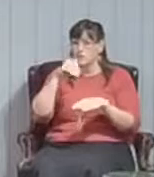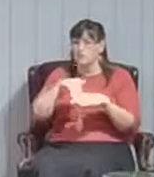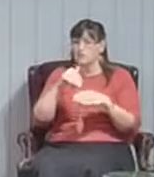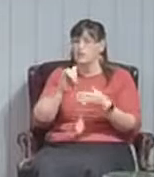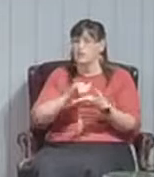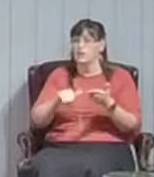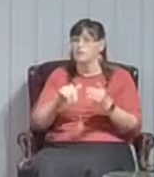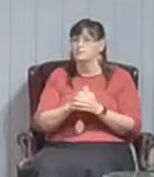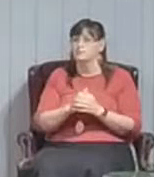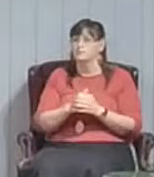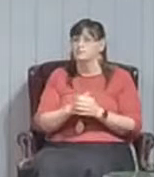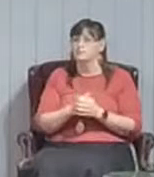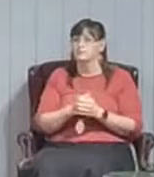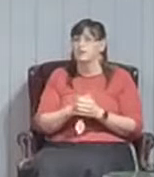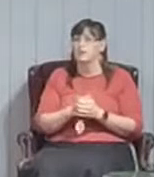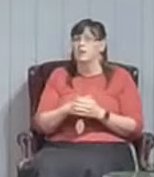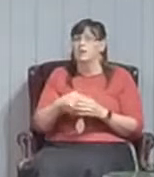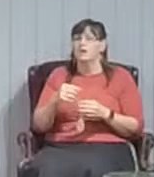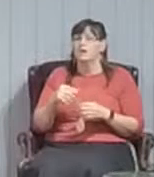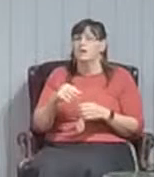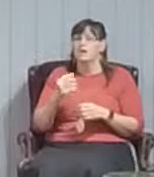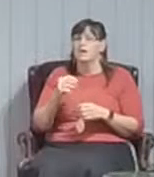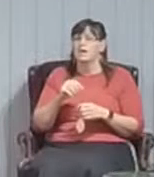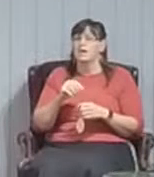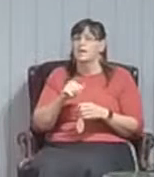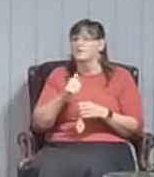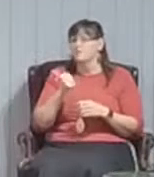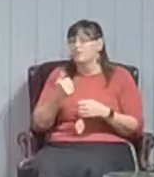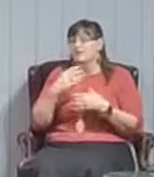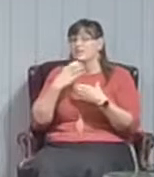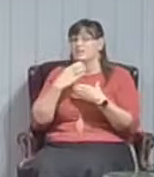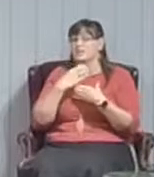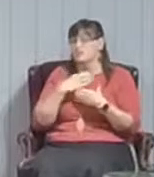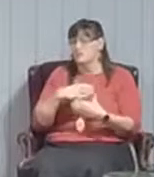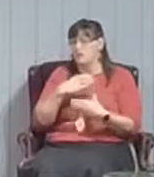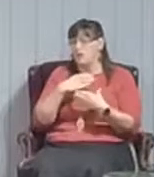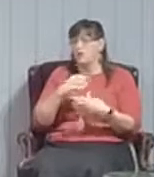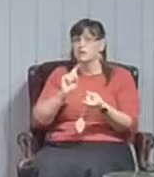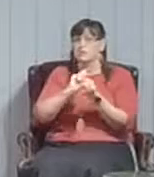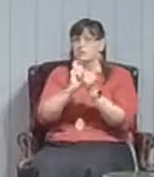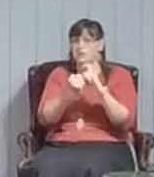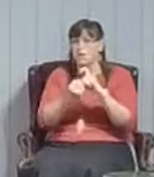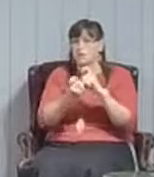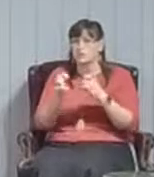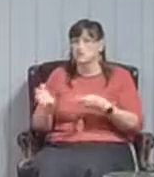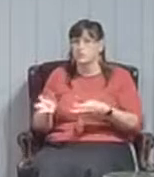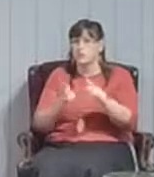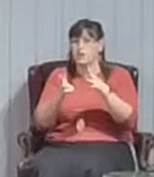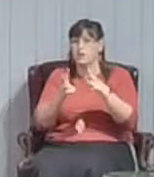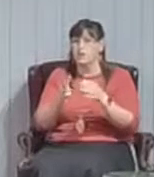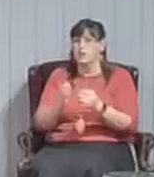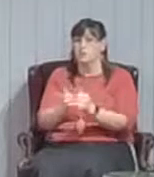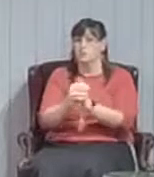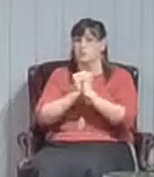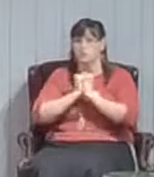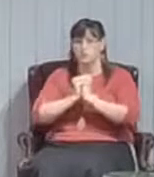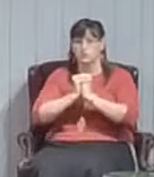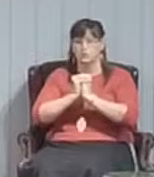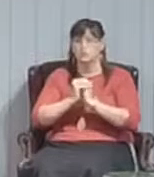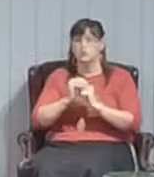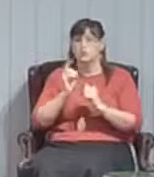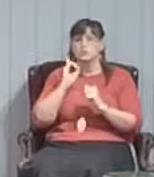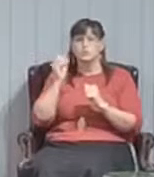Also, any sort of desire to change the way of our worship ought to be viewed with